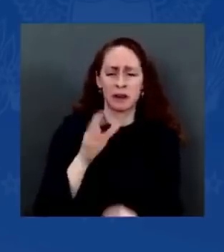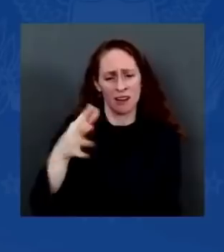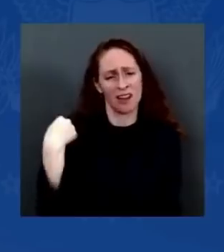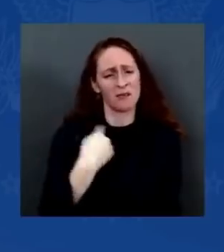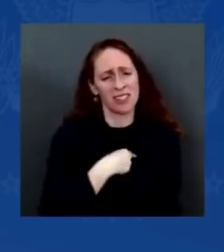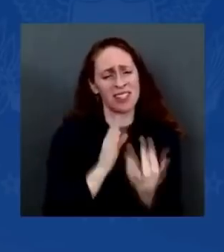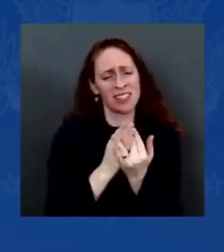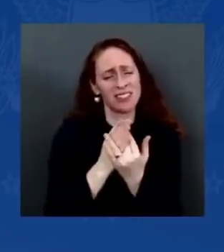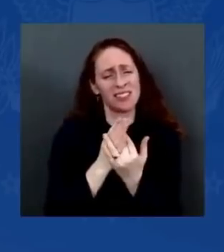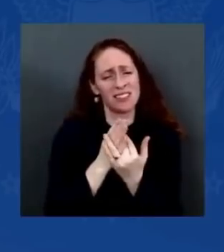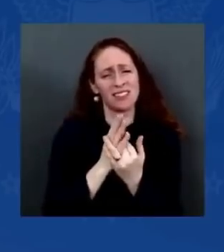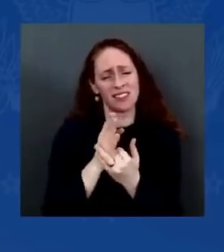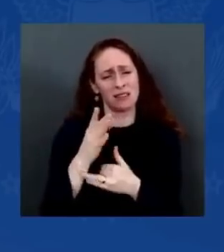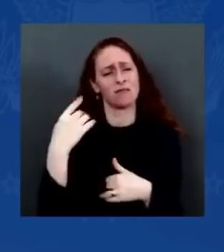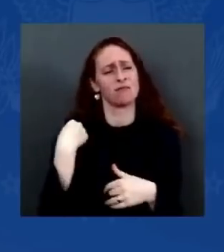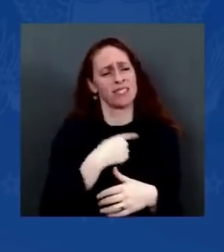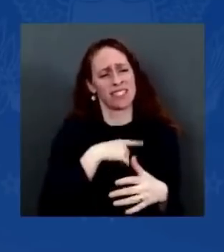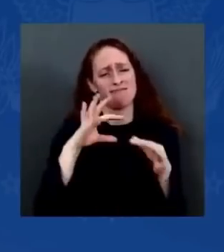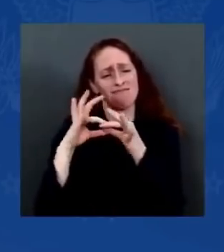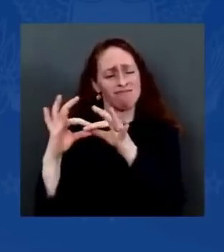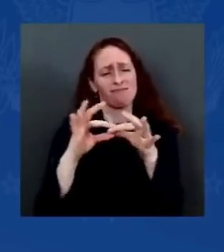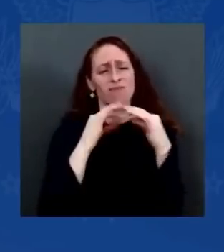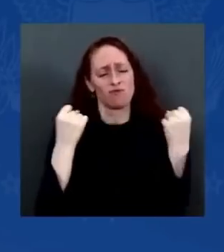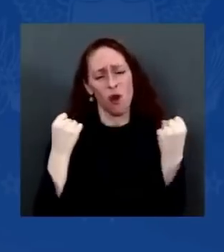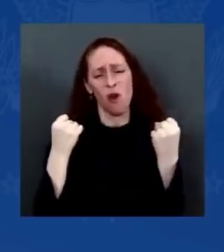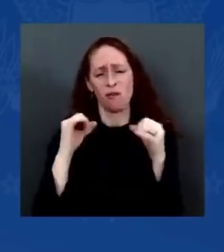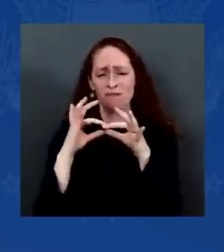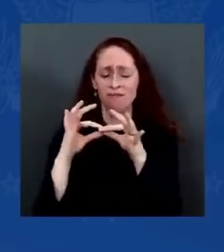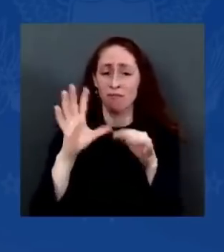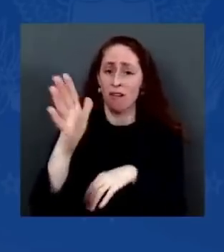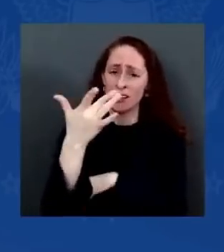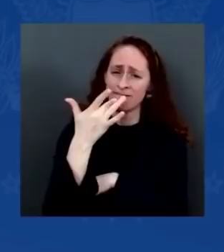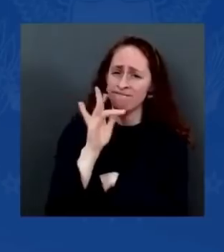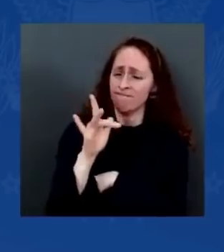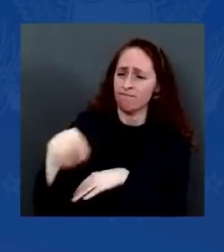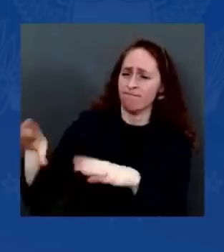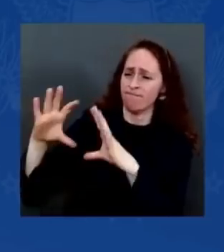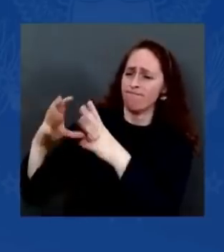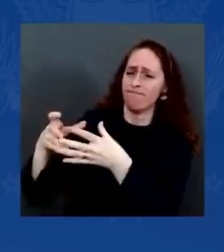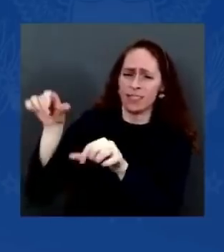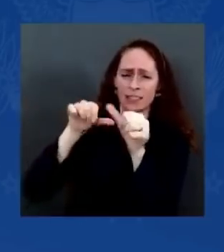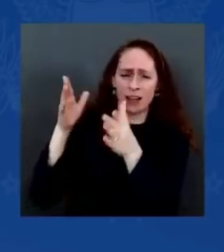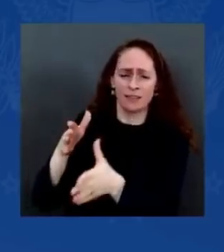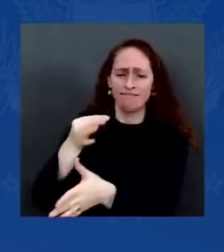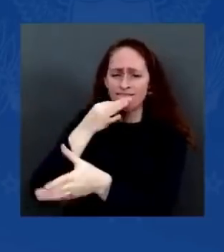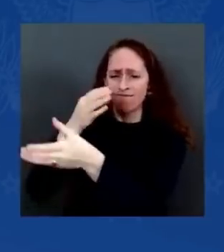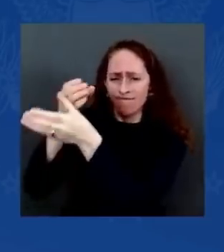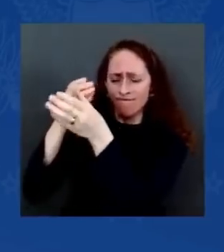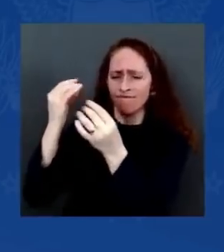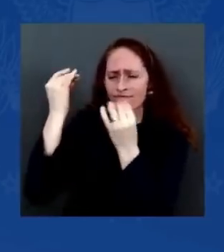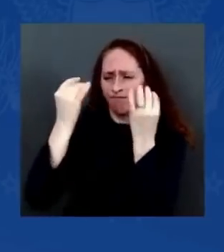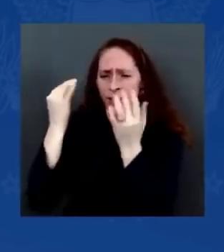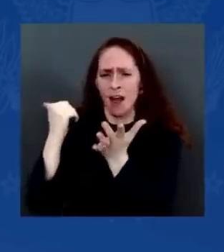of science and vaccines that prevent illness and save lives. And tougher because of our resolve. So that, let me answer